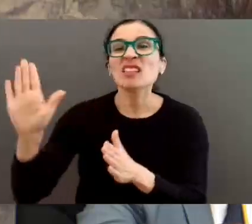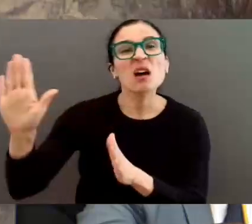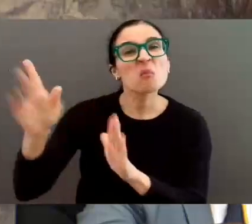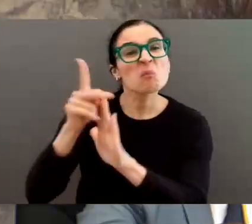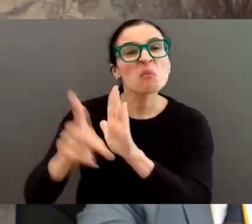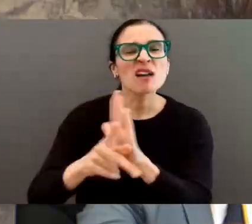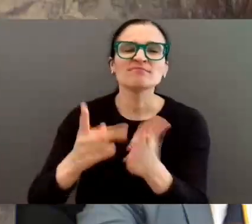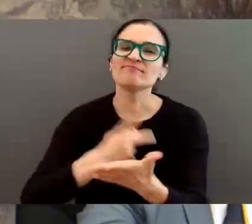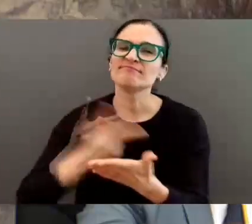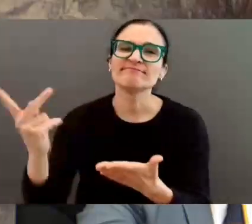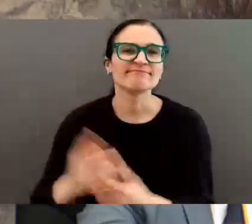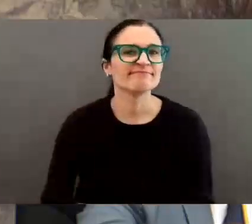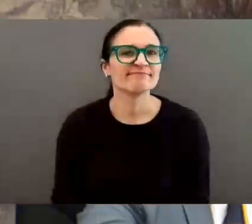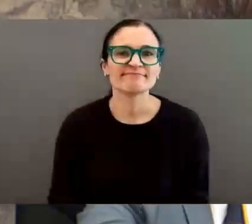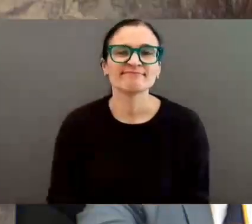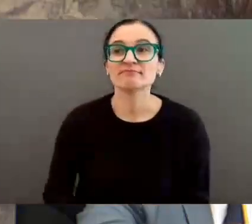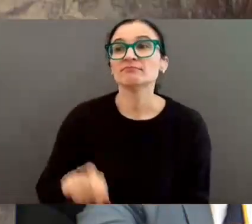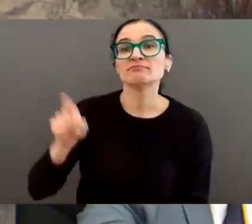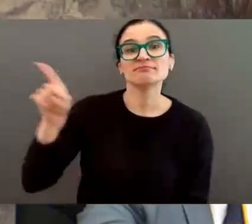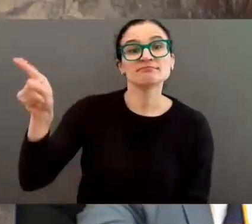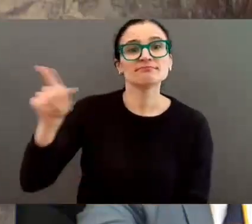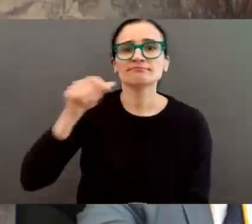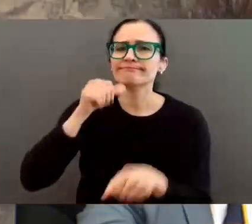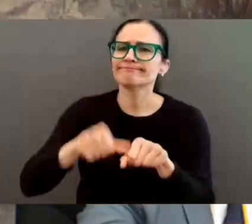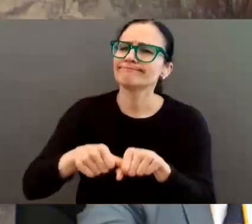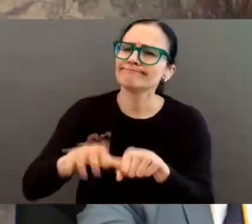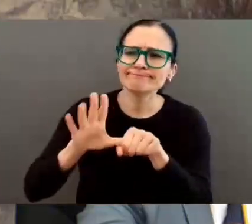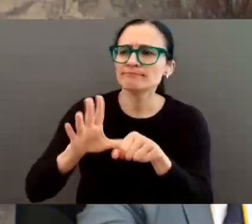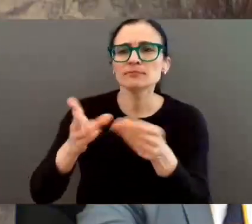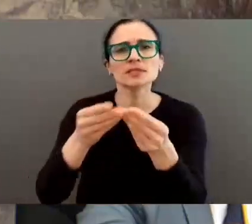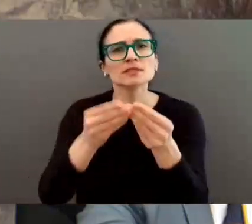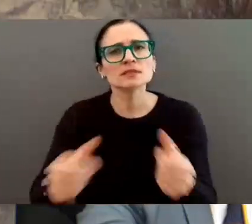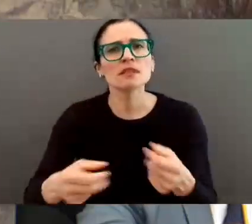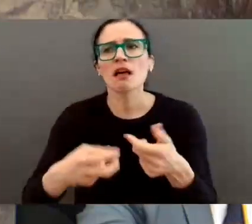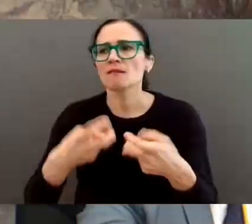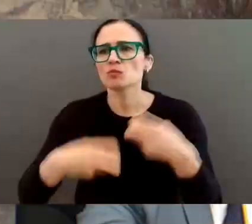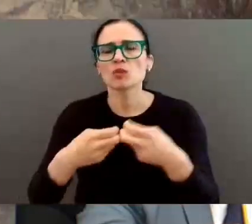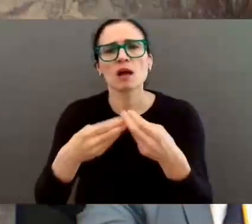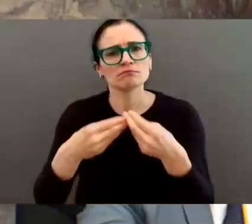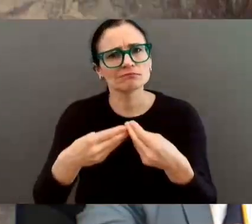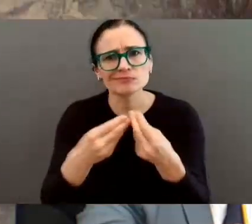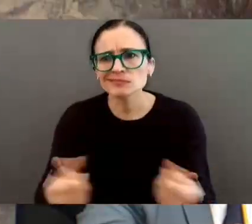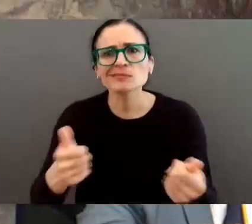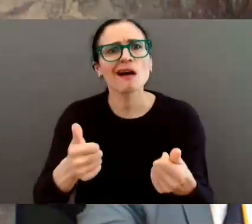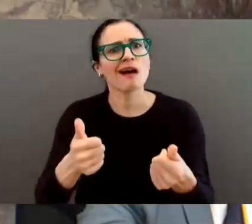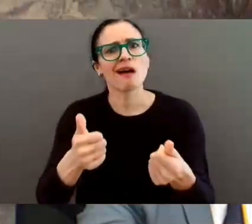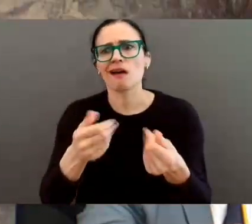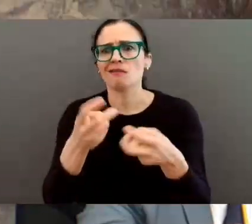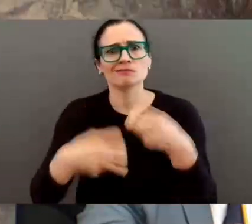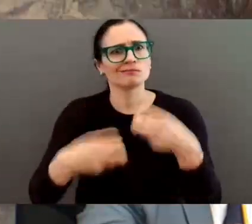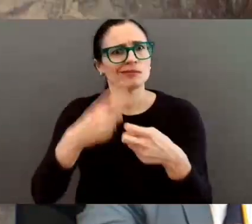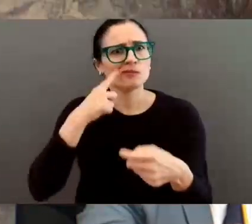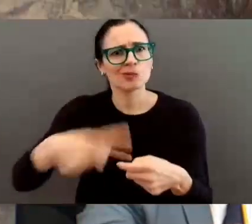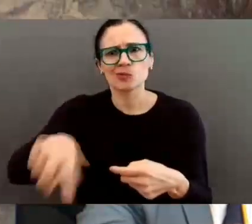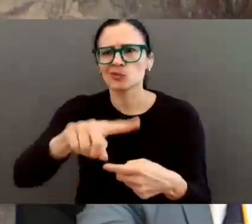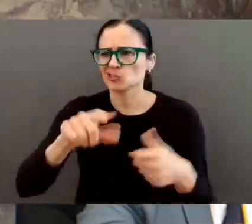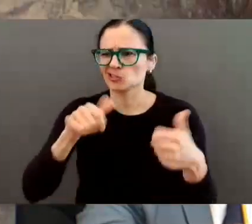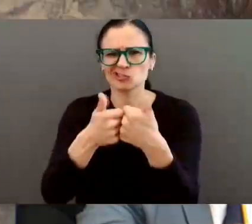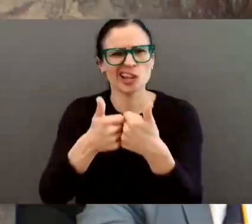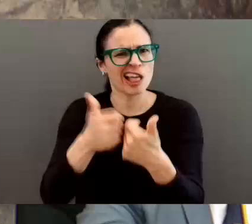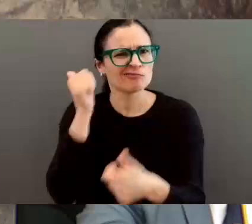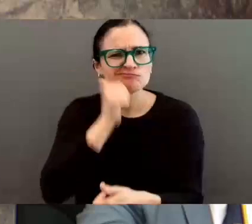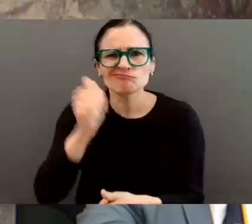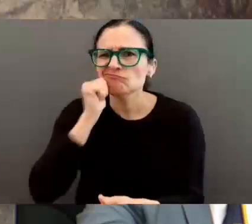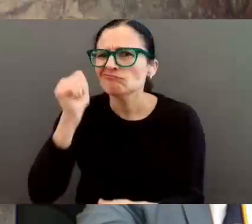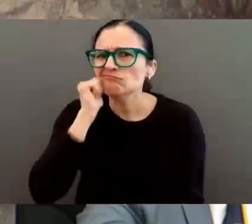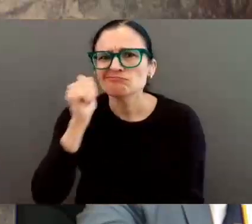to improve the challenges people experience on a daily basis in the downtown east side of Vancouver. This government